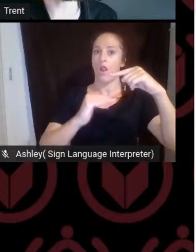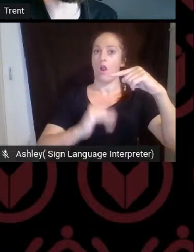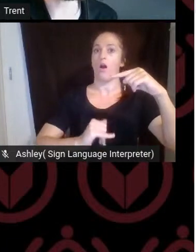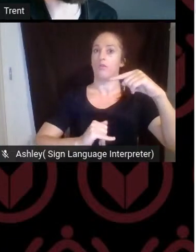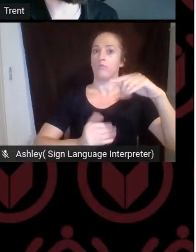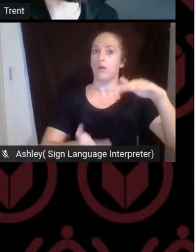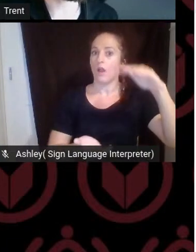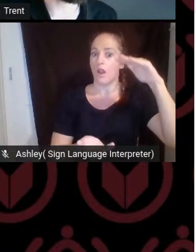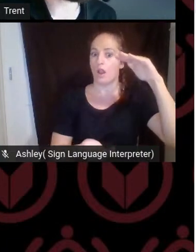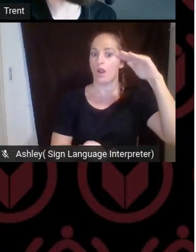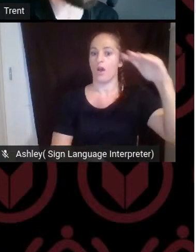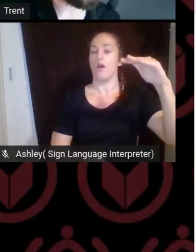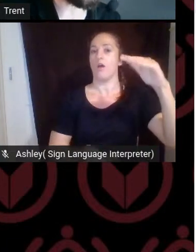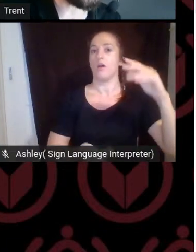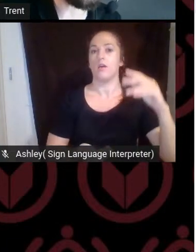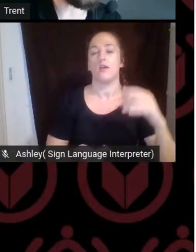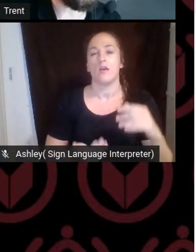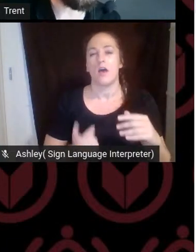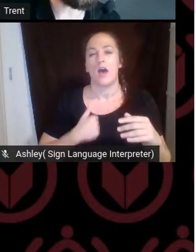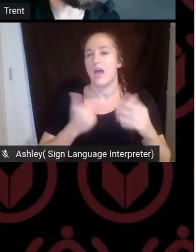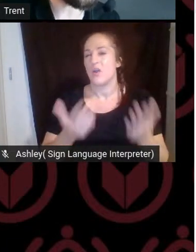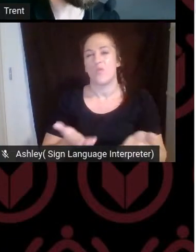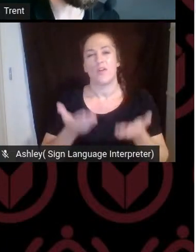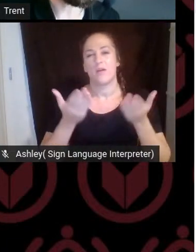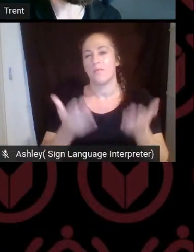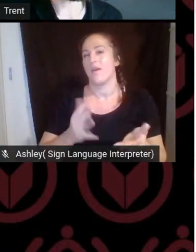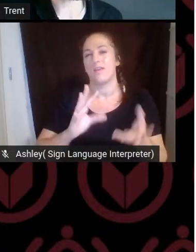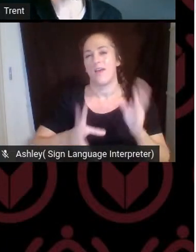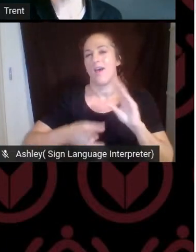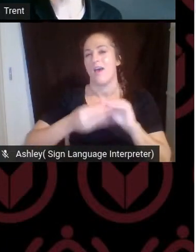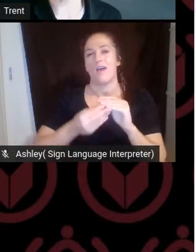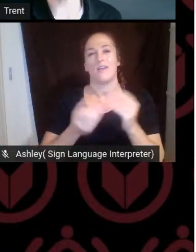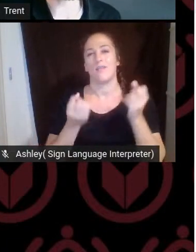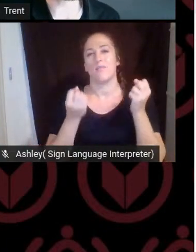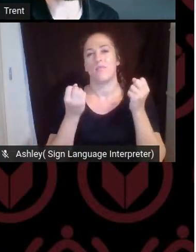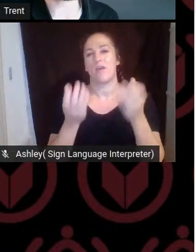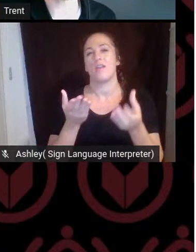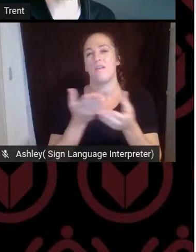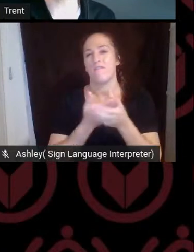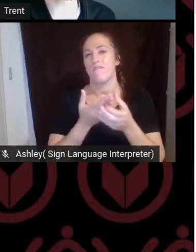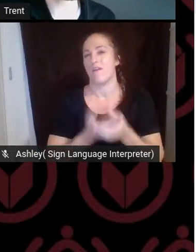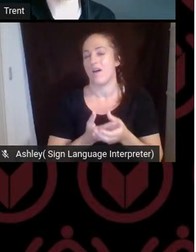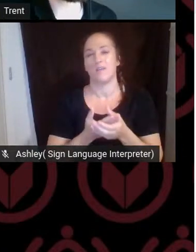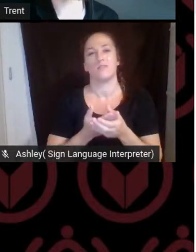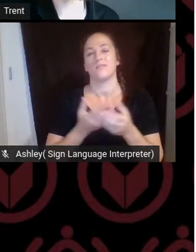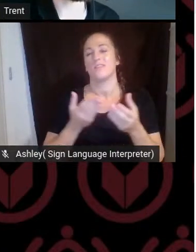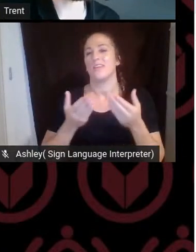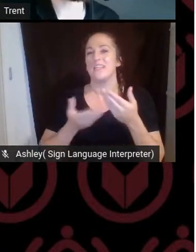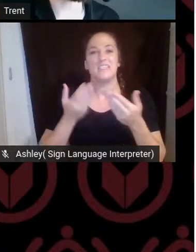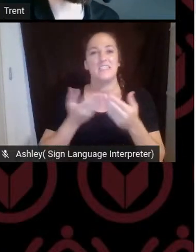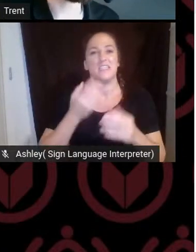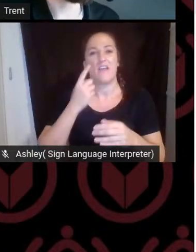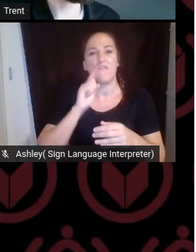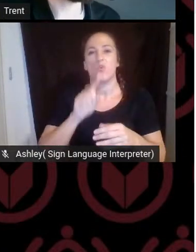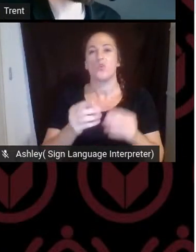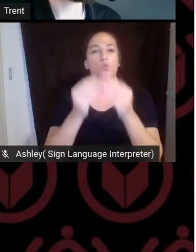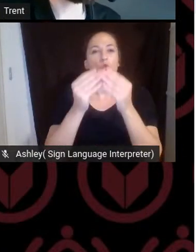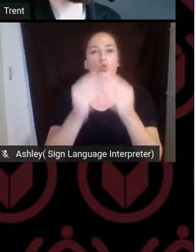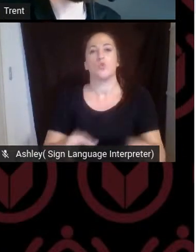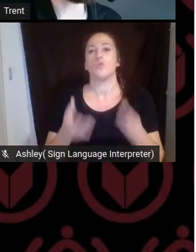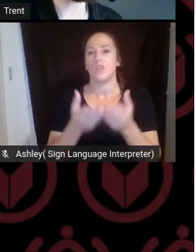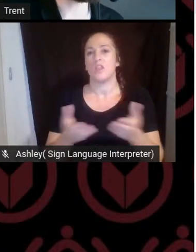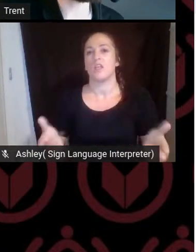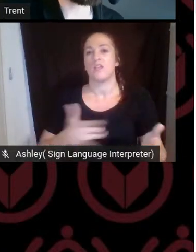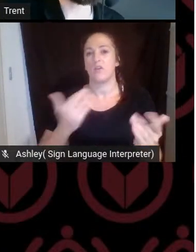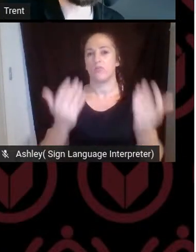don't recommend adding a ton of files to your starred section because it's very easy for things to get lost and bogged down. But I